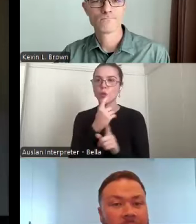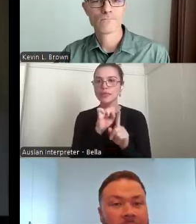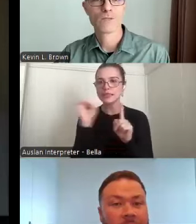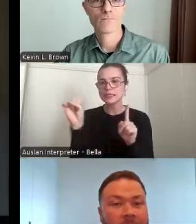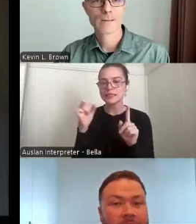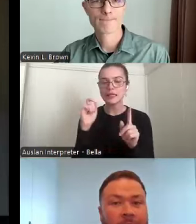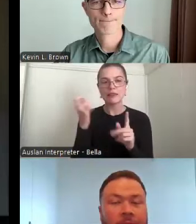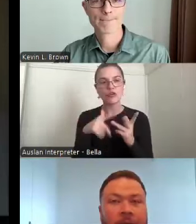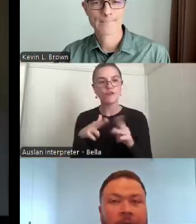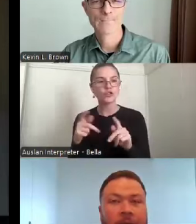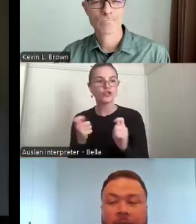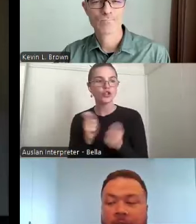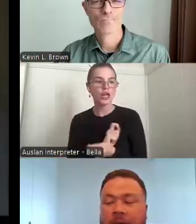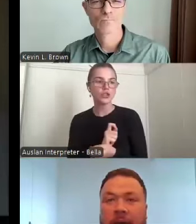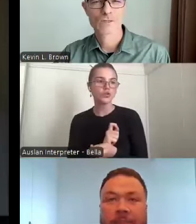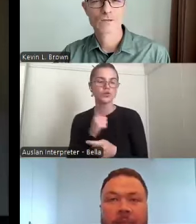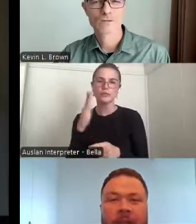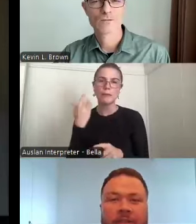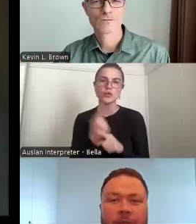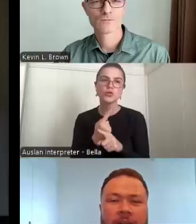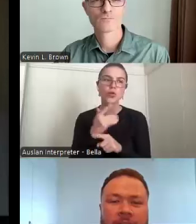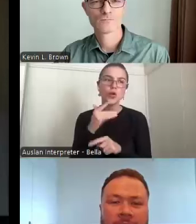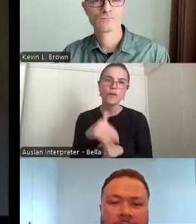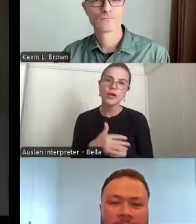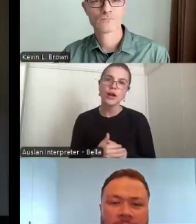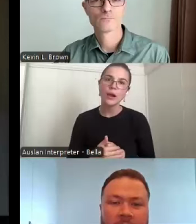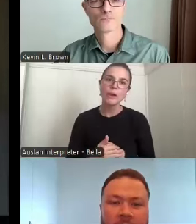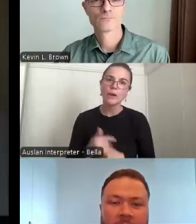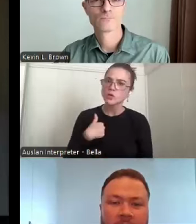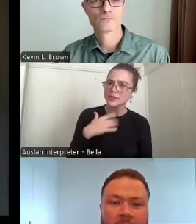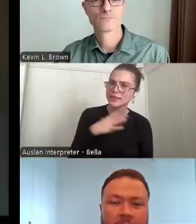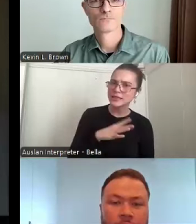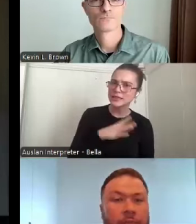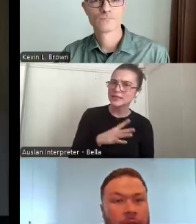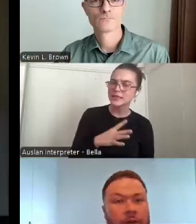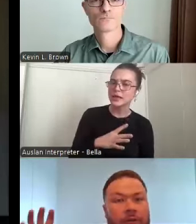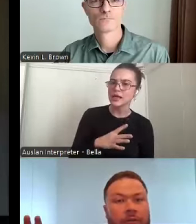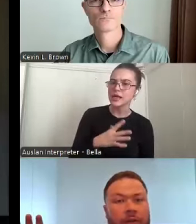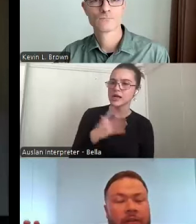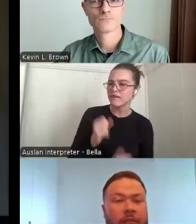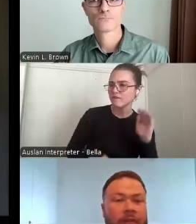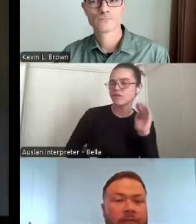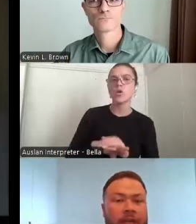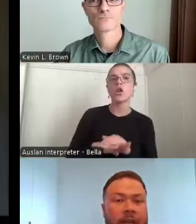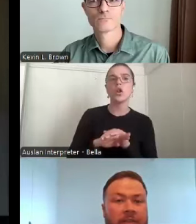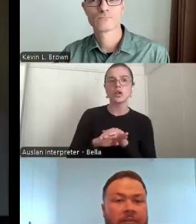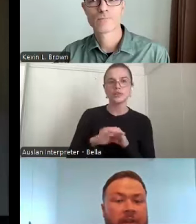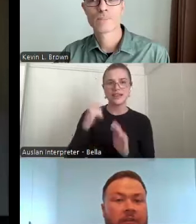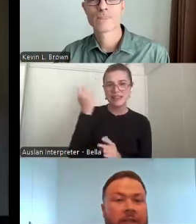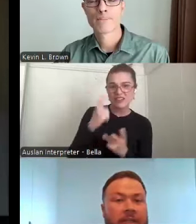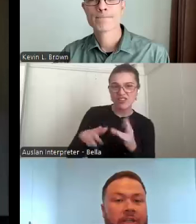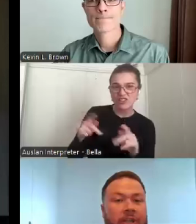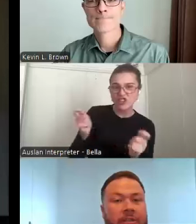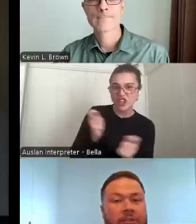change that you spoke about. Do we need to have a full-blown theory of change for